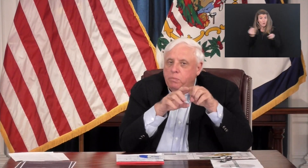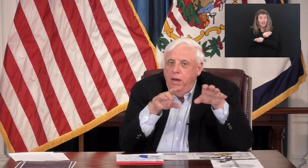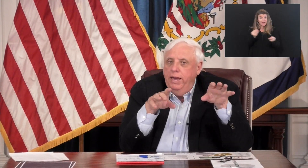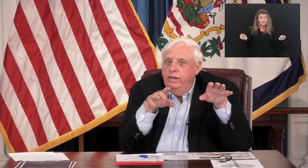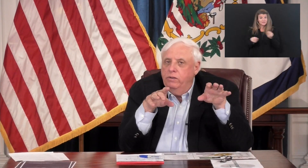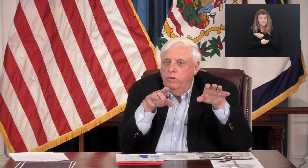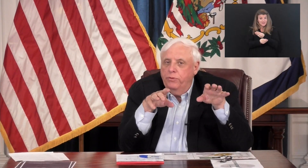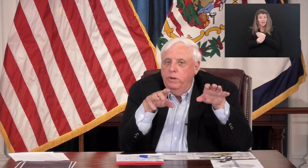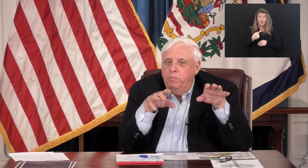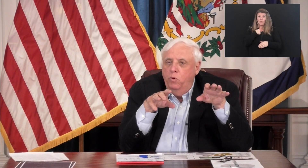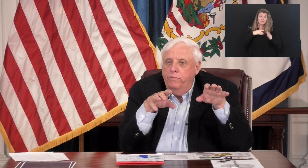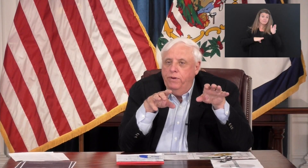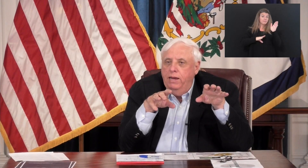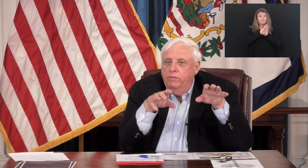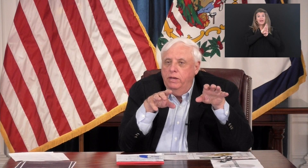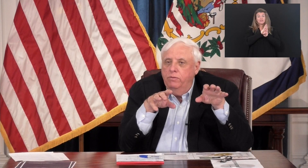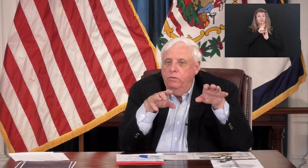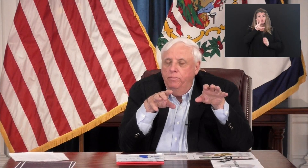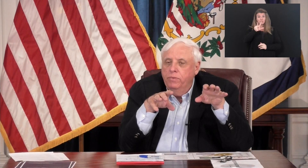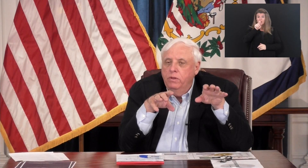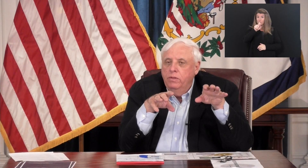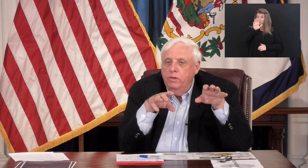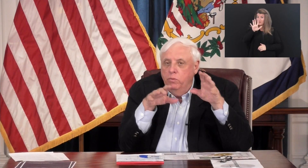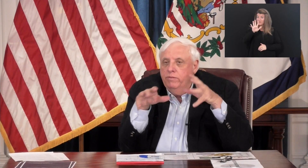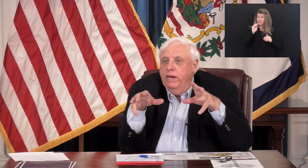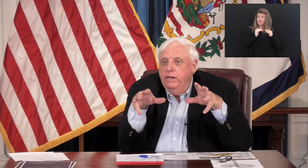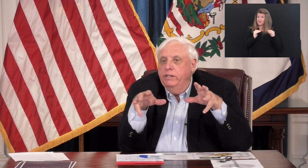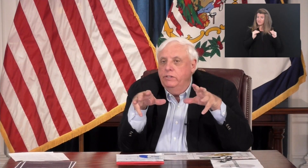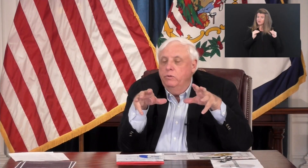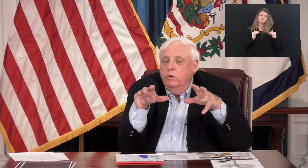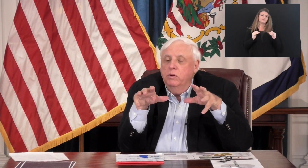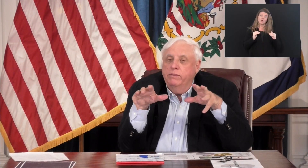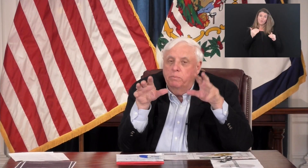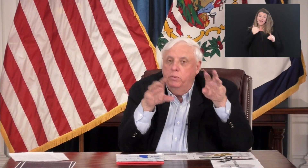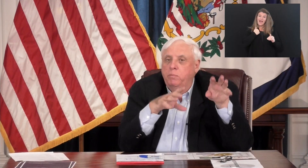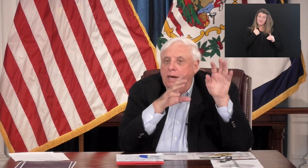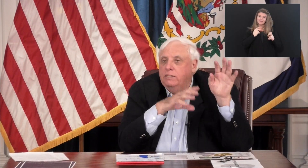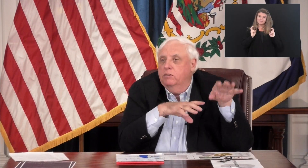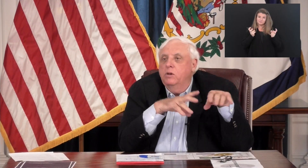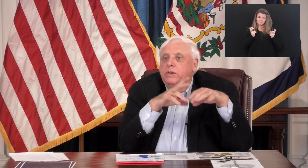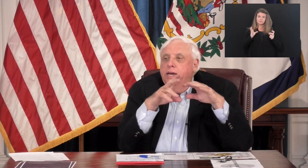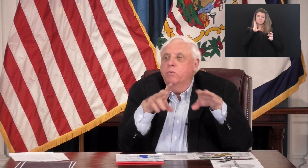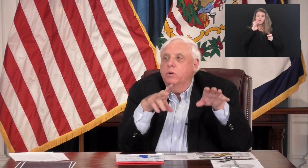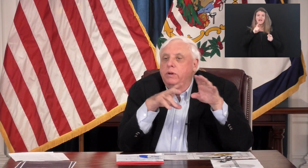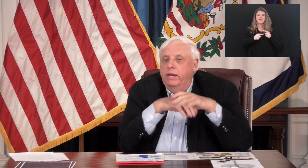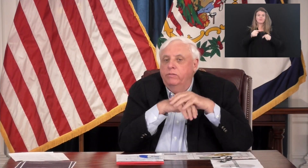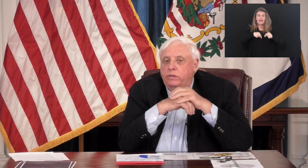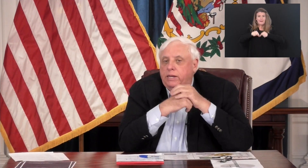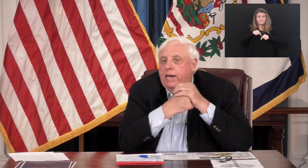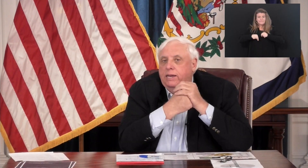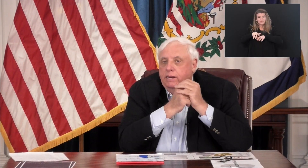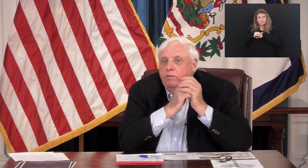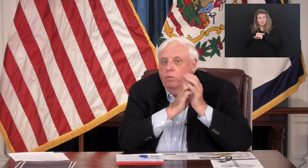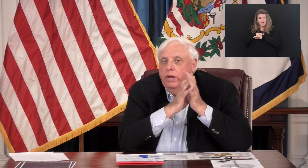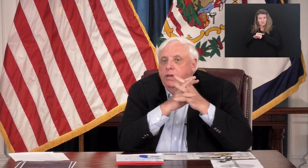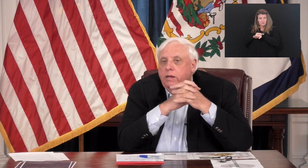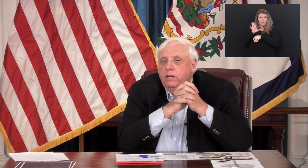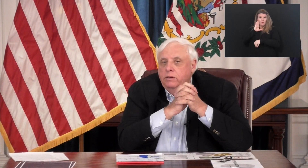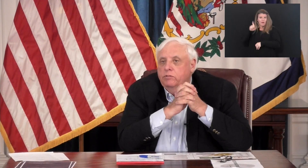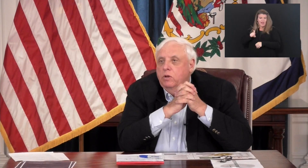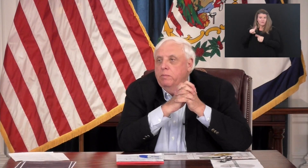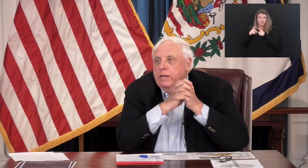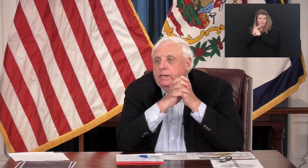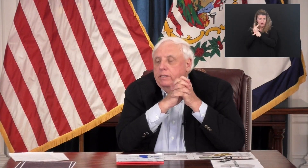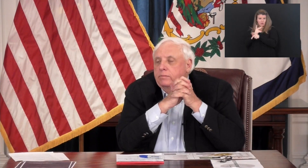we spike to a 3.5 level, then we've got an issue and we're going to have to pull back, slow down. We're going to have to attack in every way